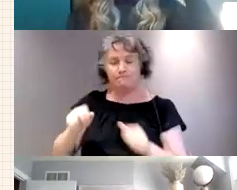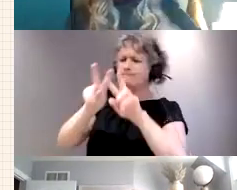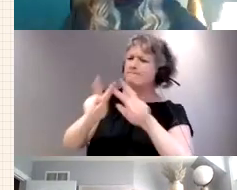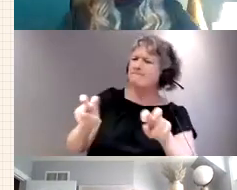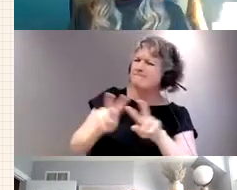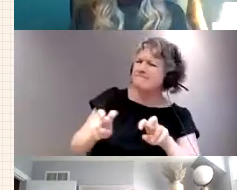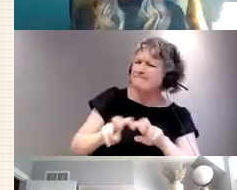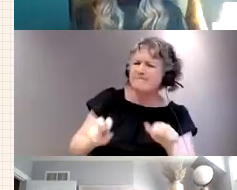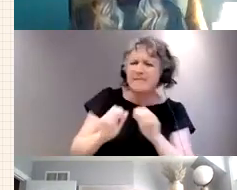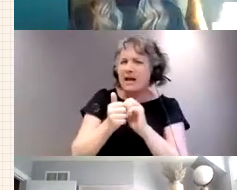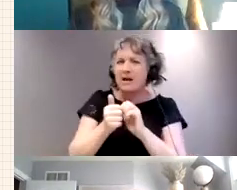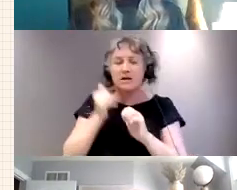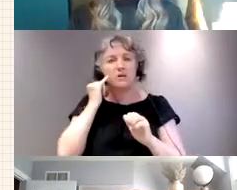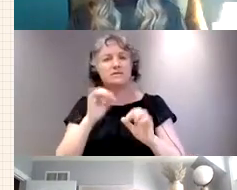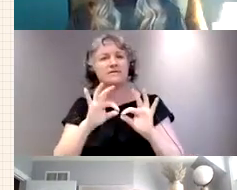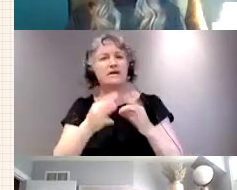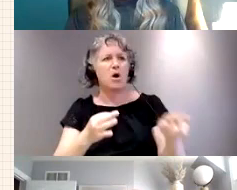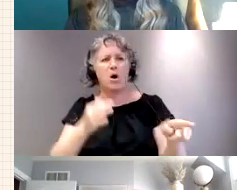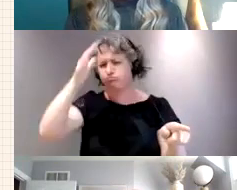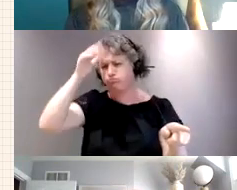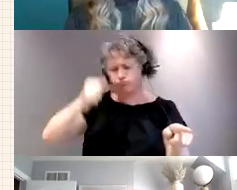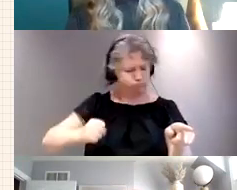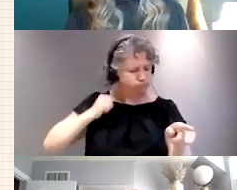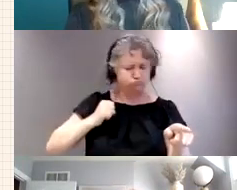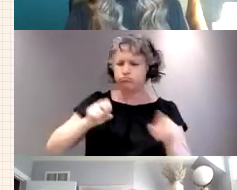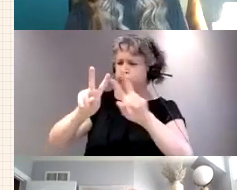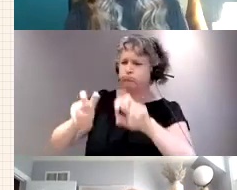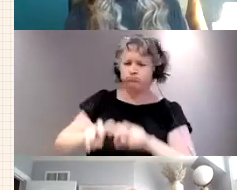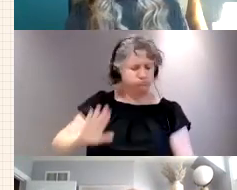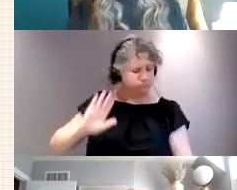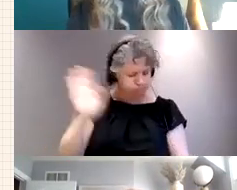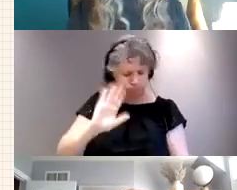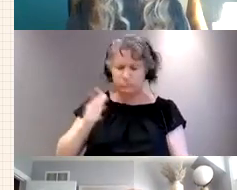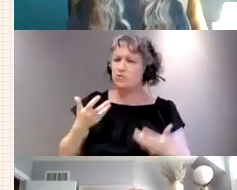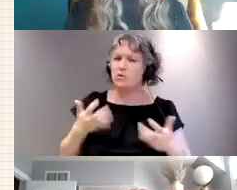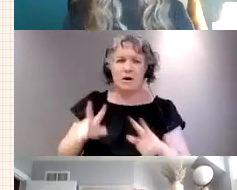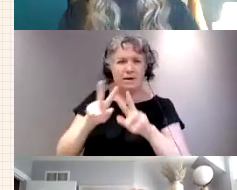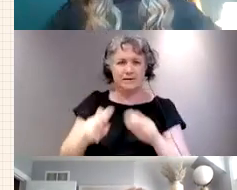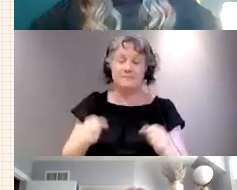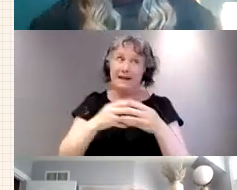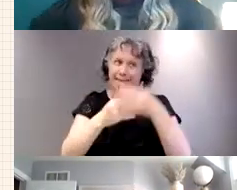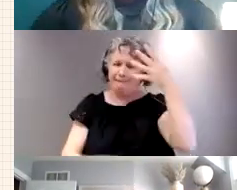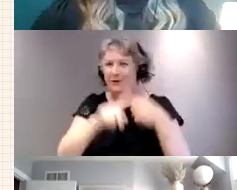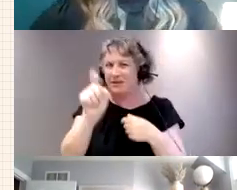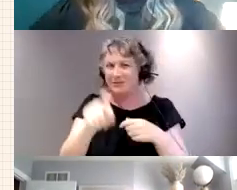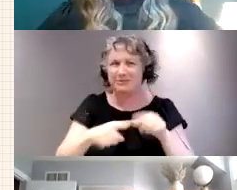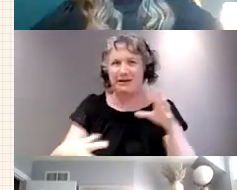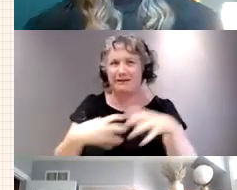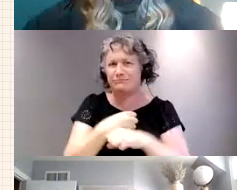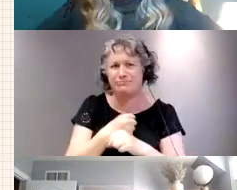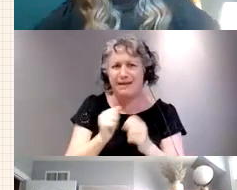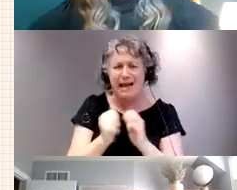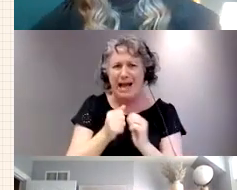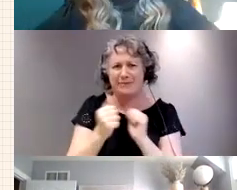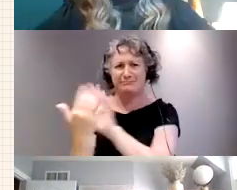on board in having a capacity assessment done? So a lot of questions in that question. I'm sorry. So there